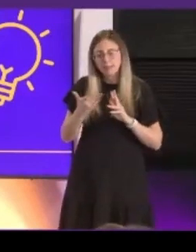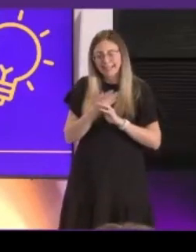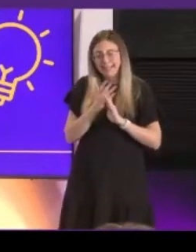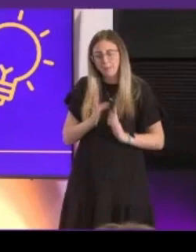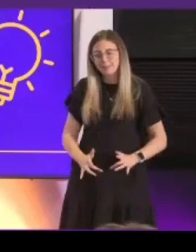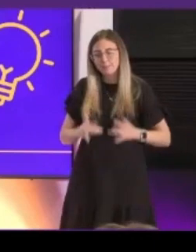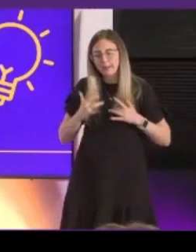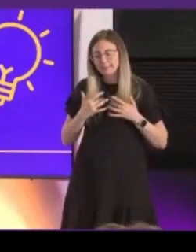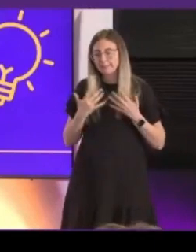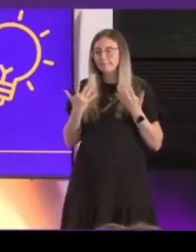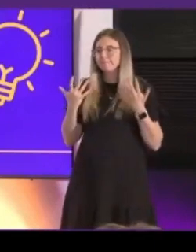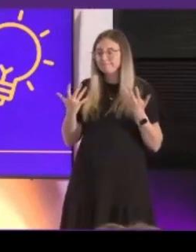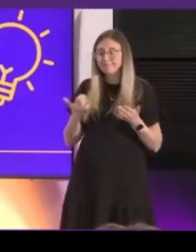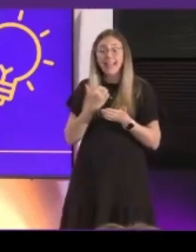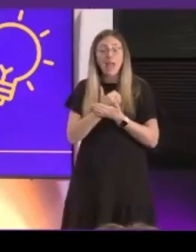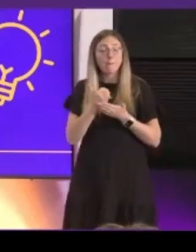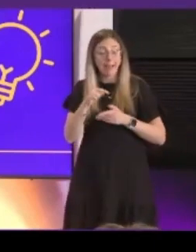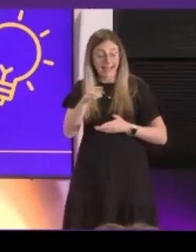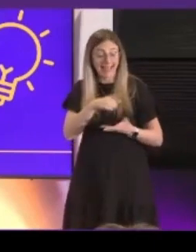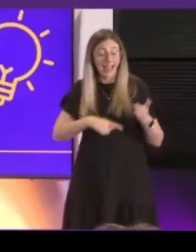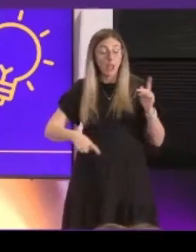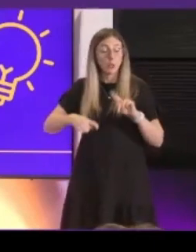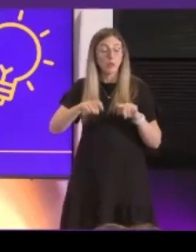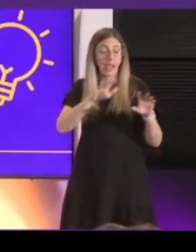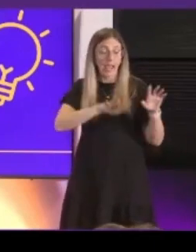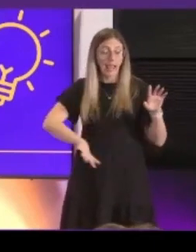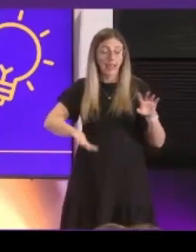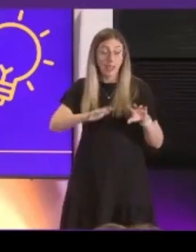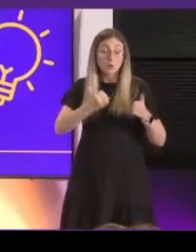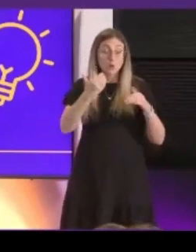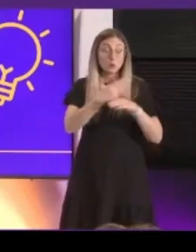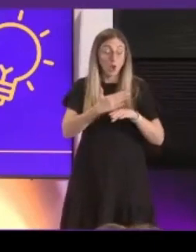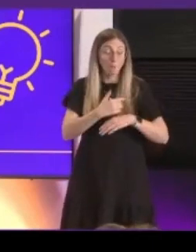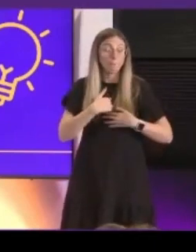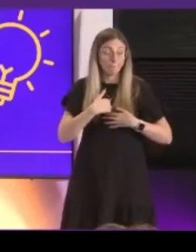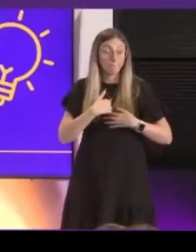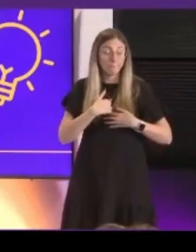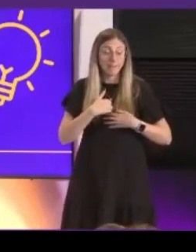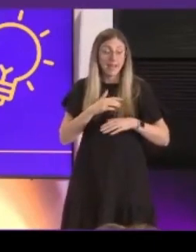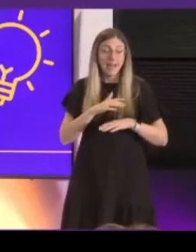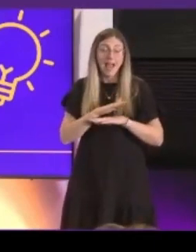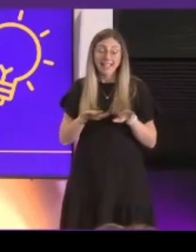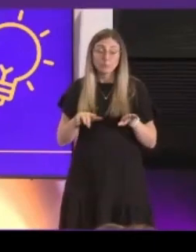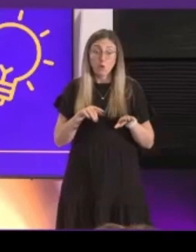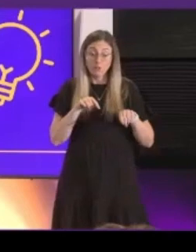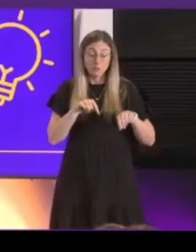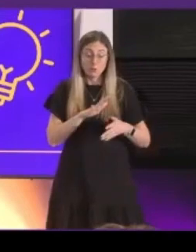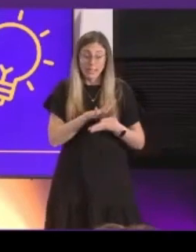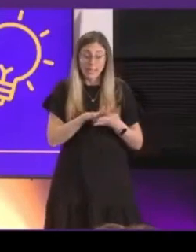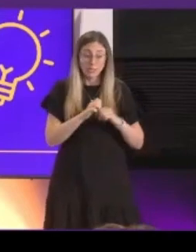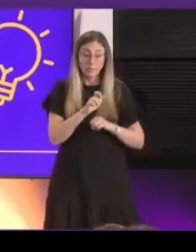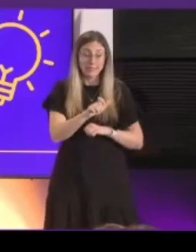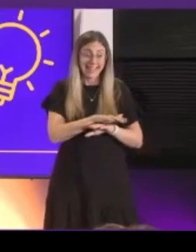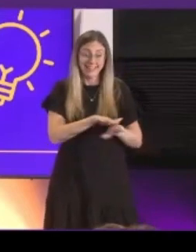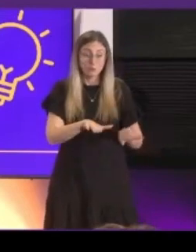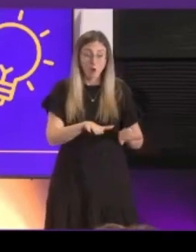look, banks here in the UK, they do a good job. It's not just HSBC, right? It's not just HSBC. There are a